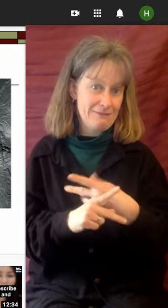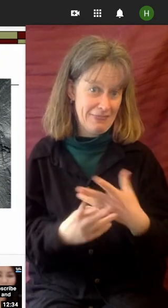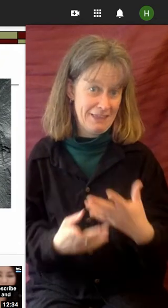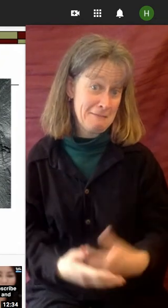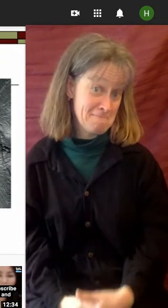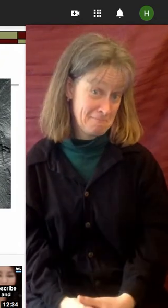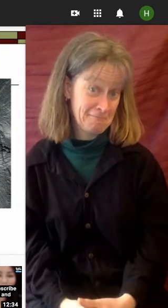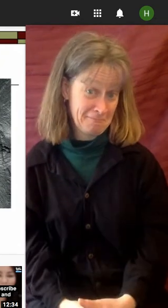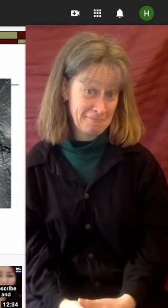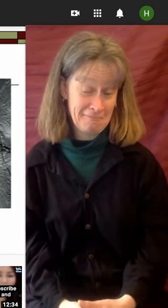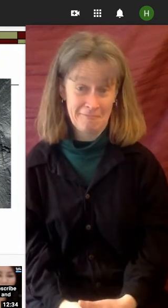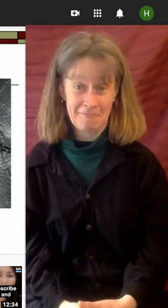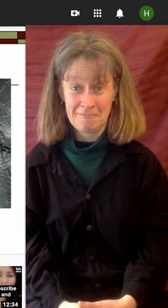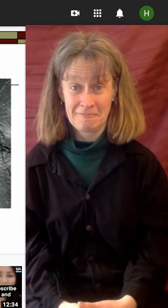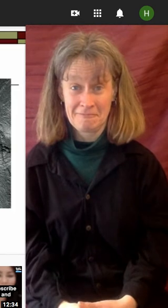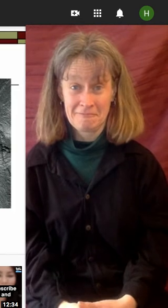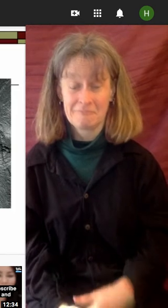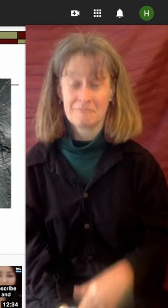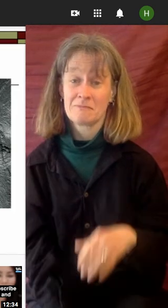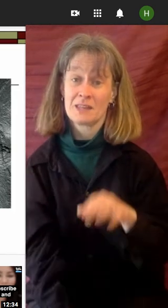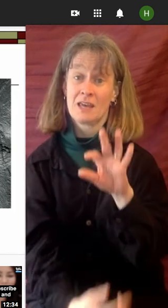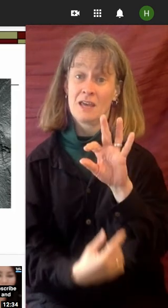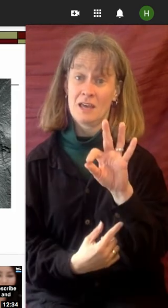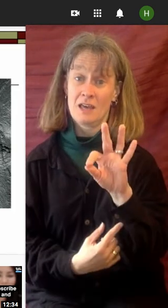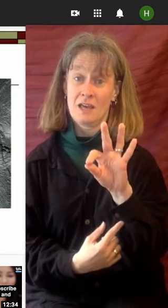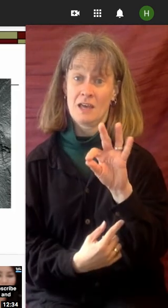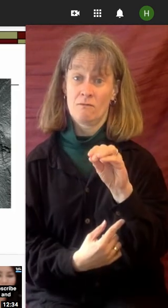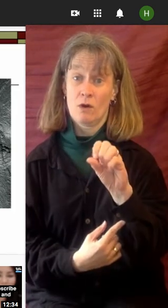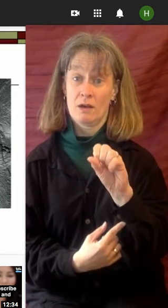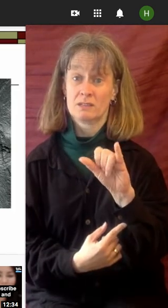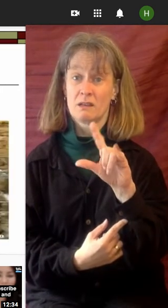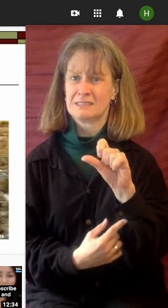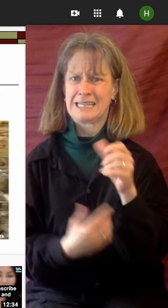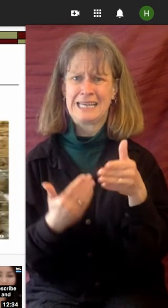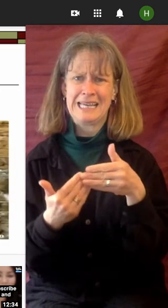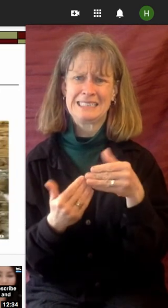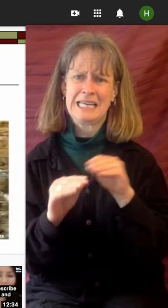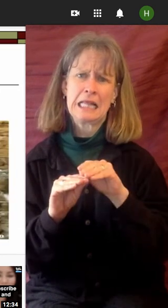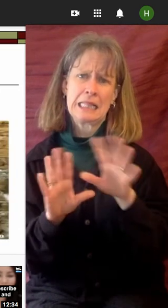Fossils are a really easy, clear piece of evidence.